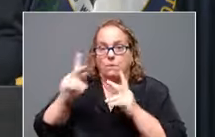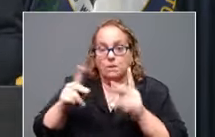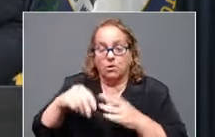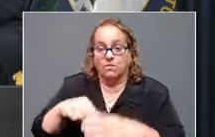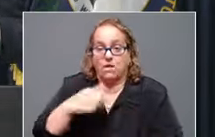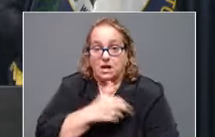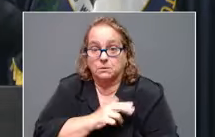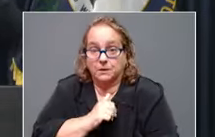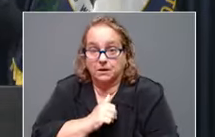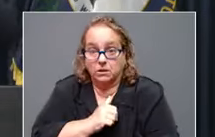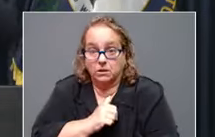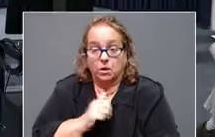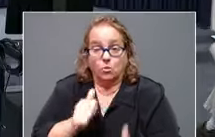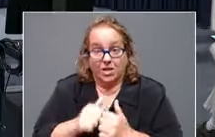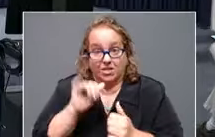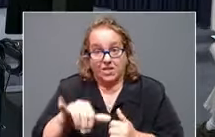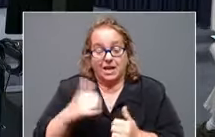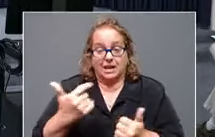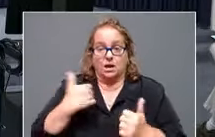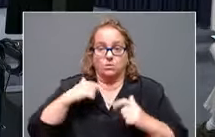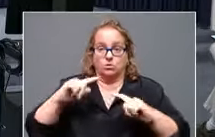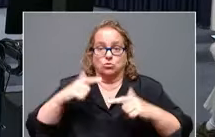will take questions.